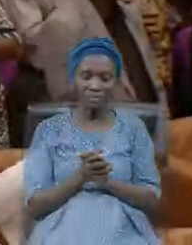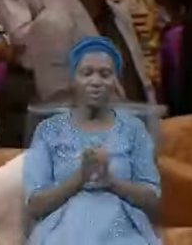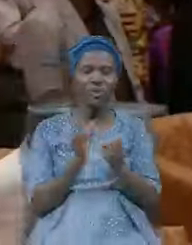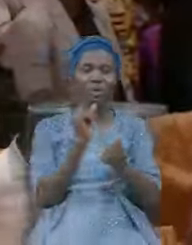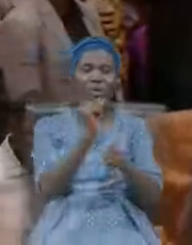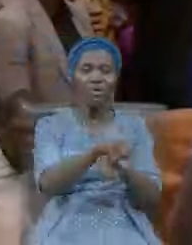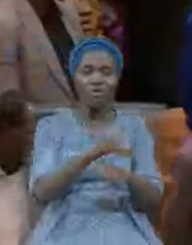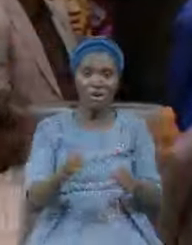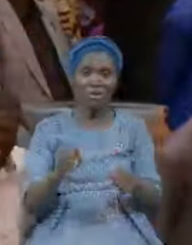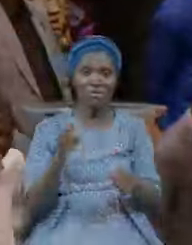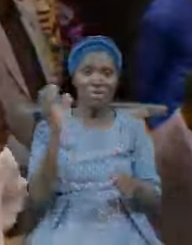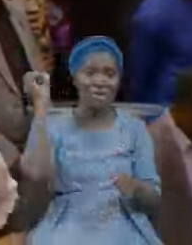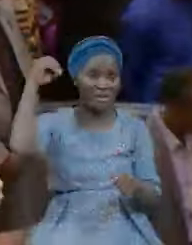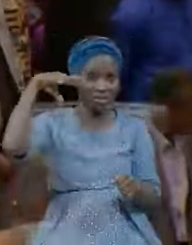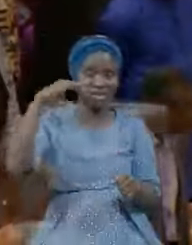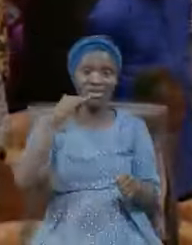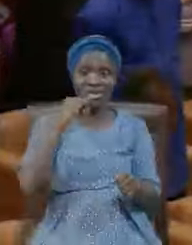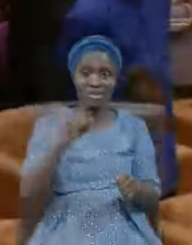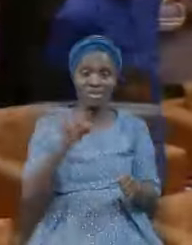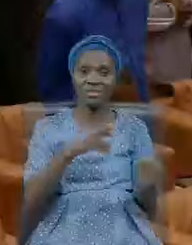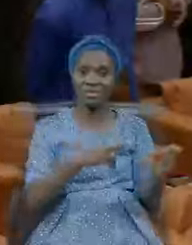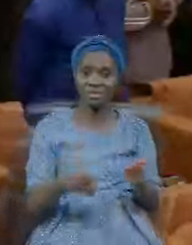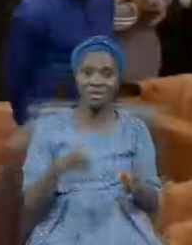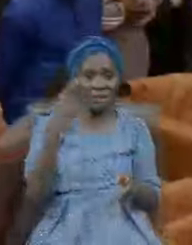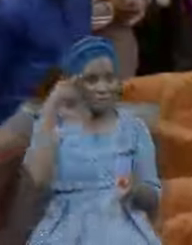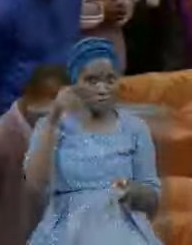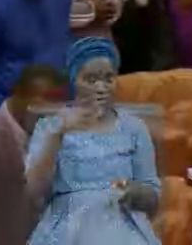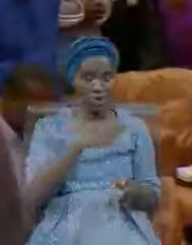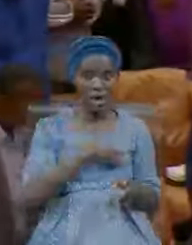Overcoming grace available for you and for me.